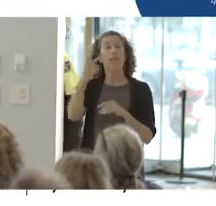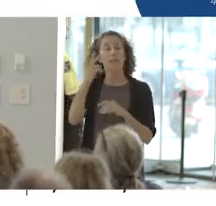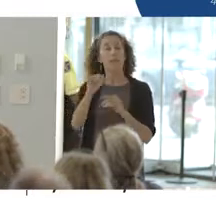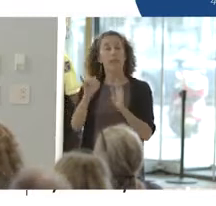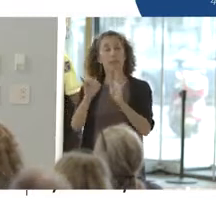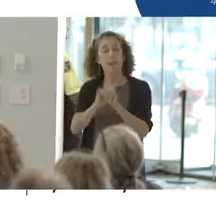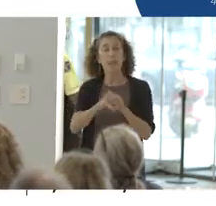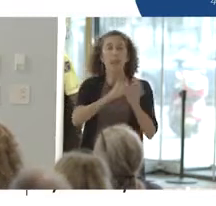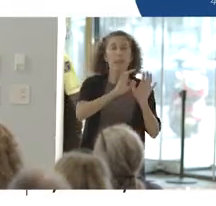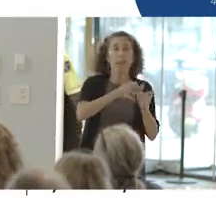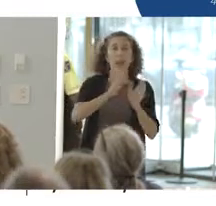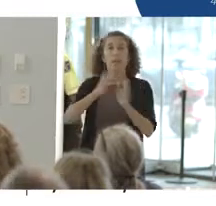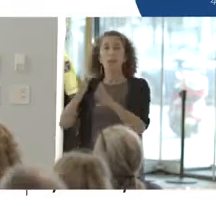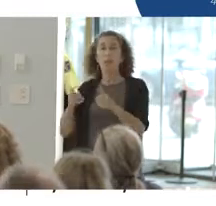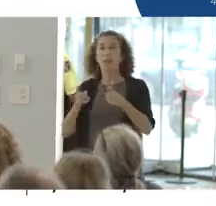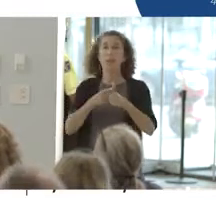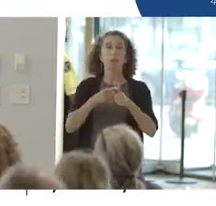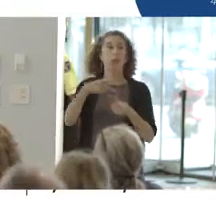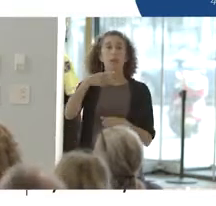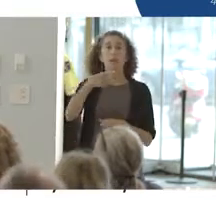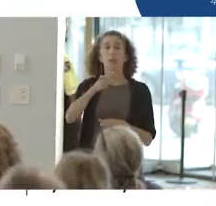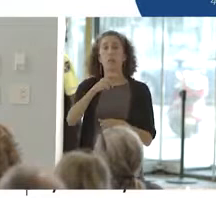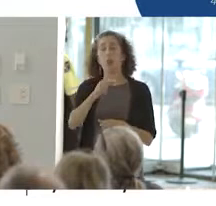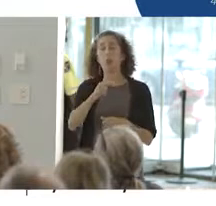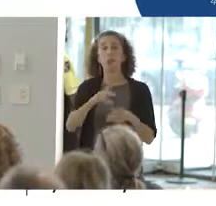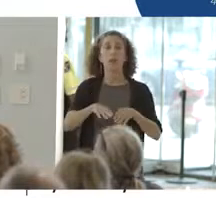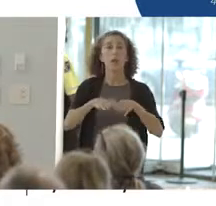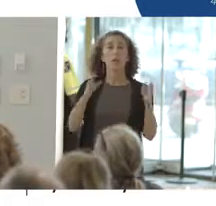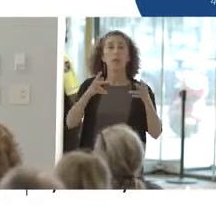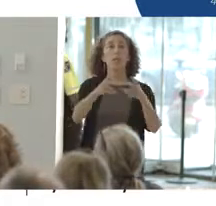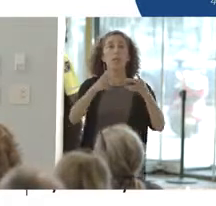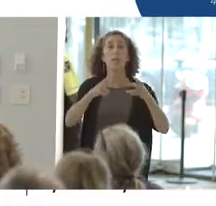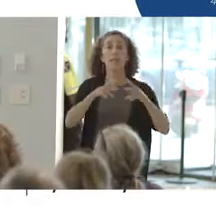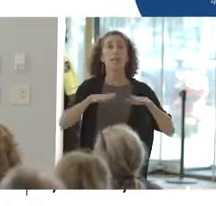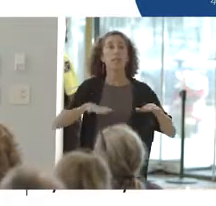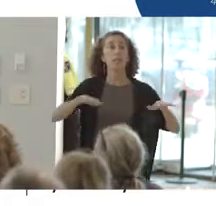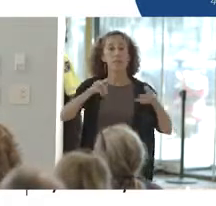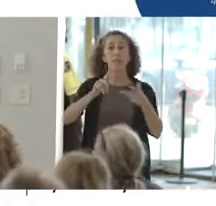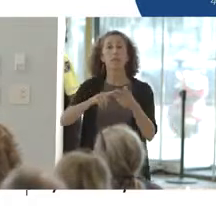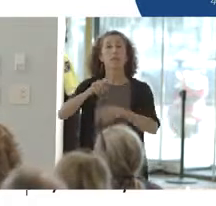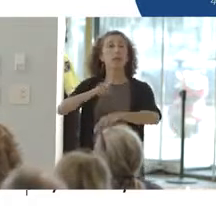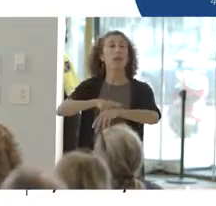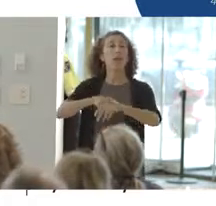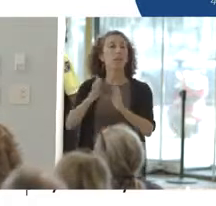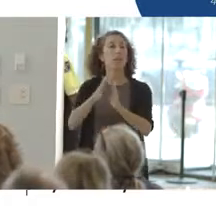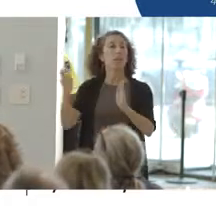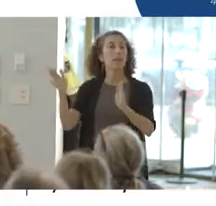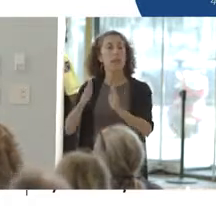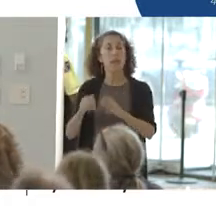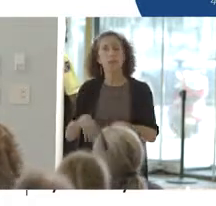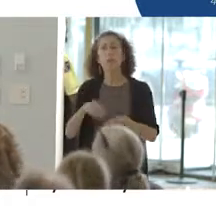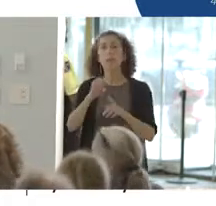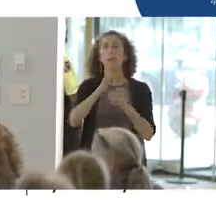space was a major concern. Overall project timeline was a major concern. Environmental sustainability, public